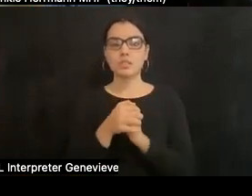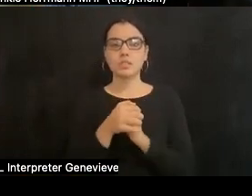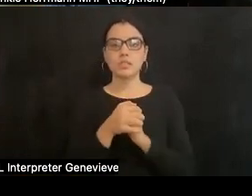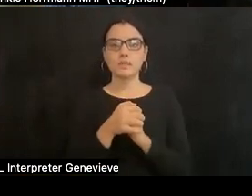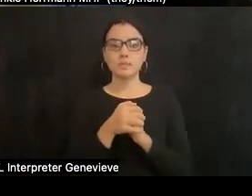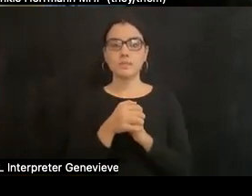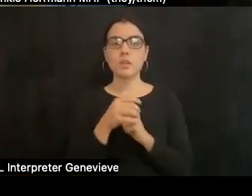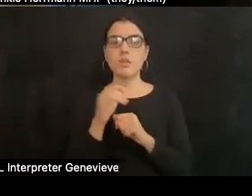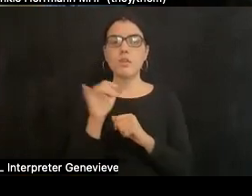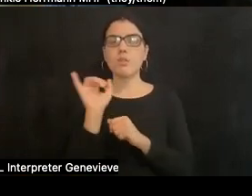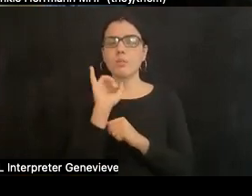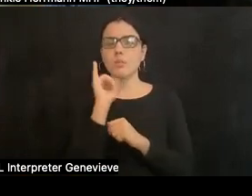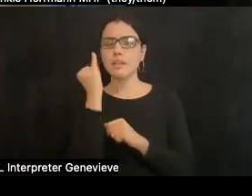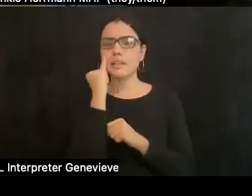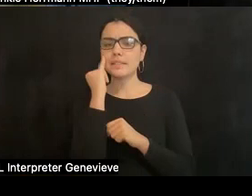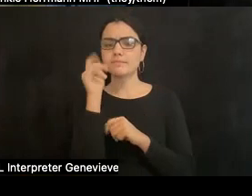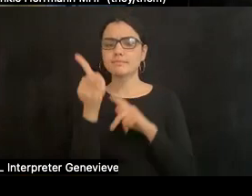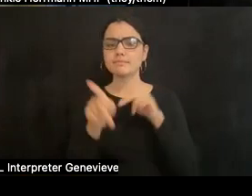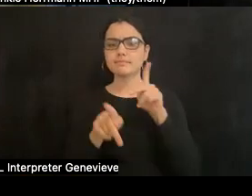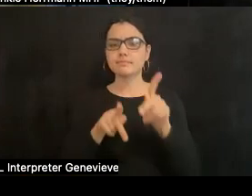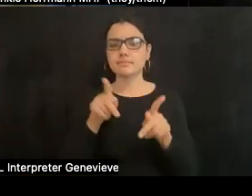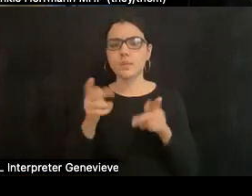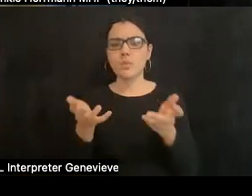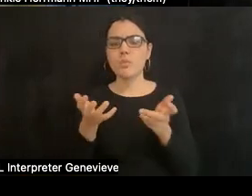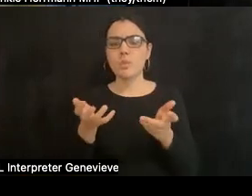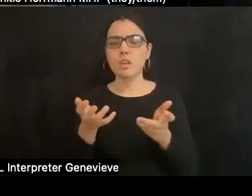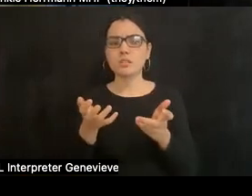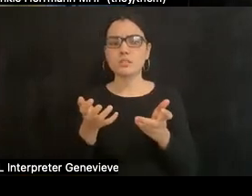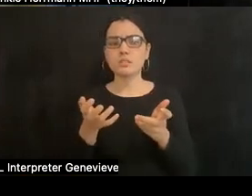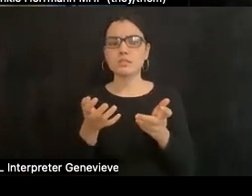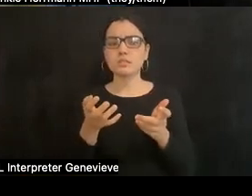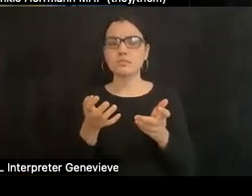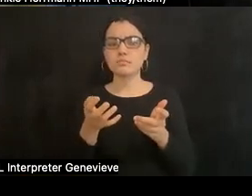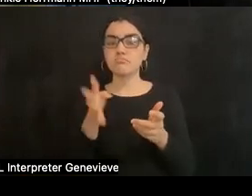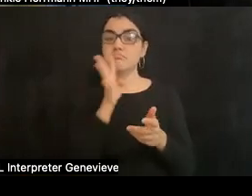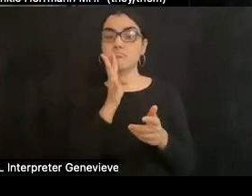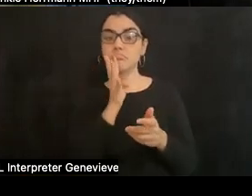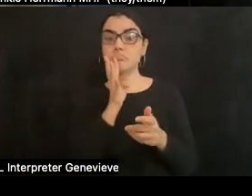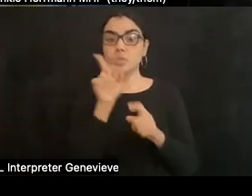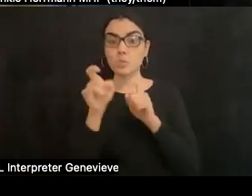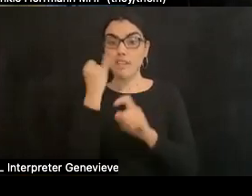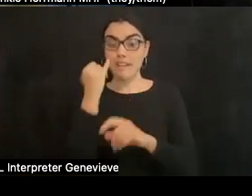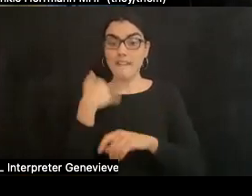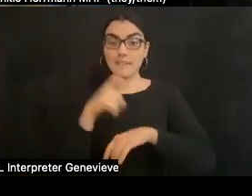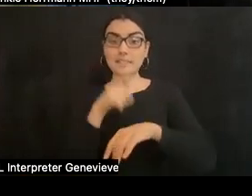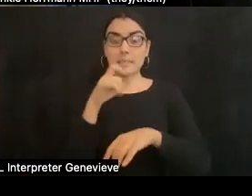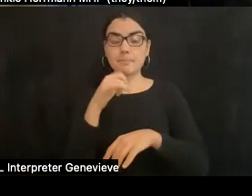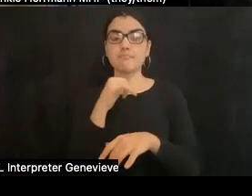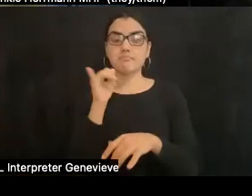And also, if folks want to say their question out loud, if we have time, I can